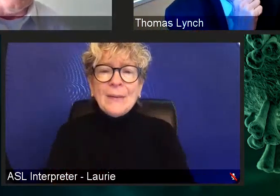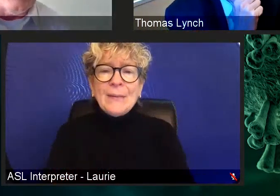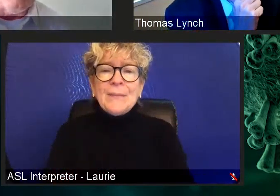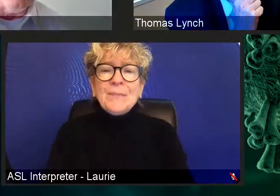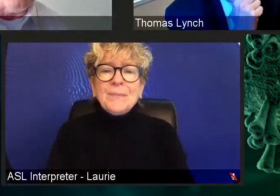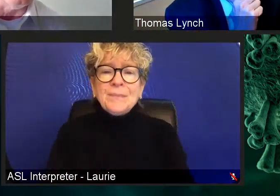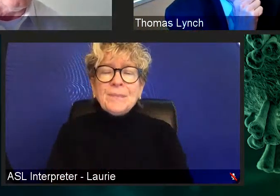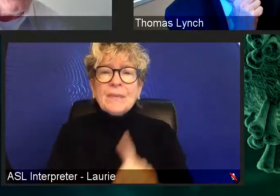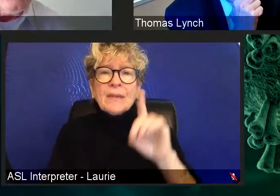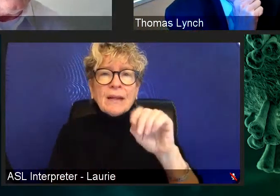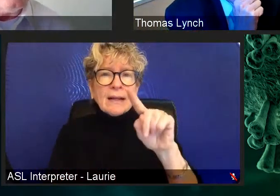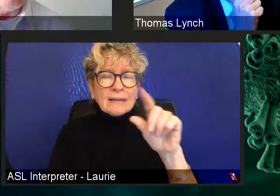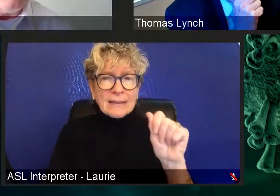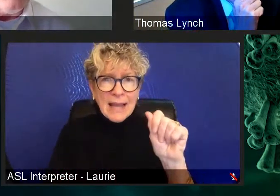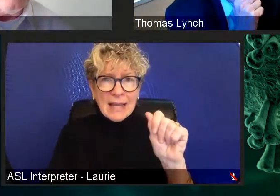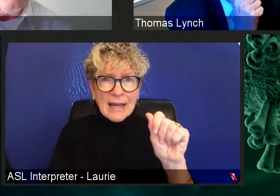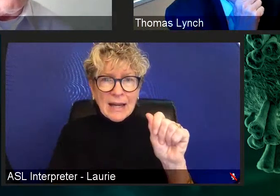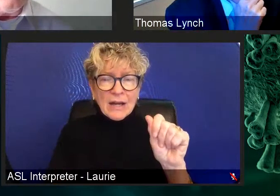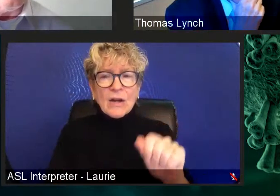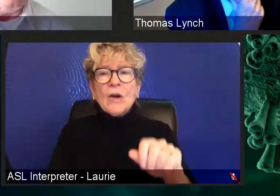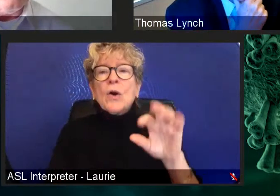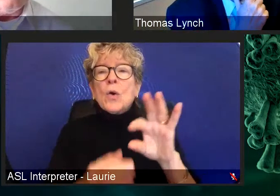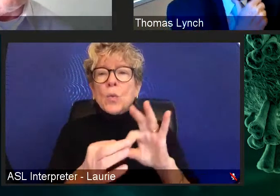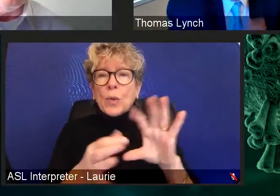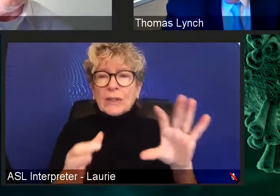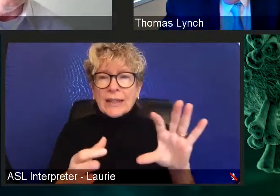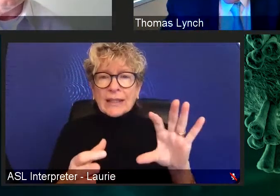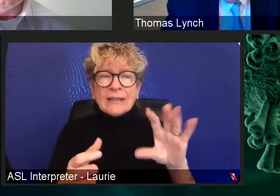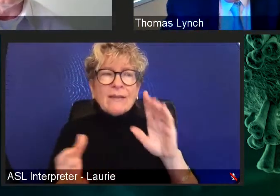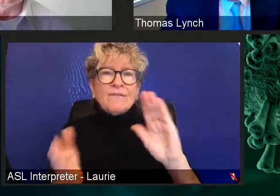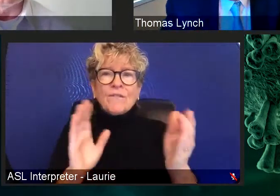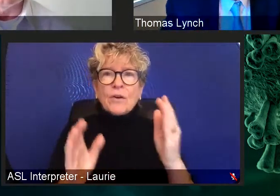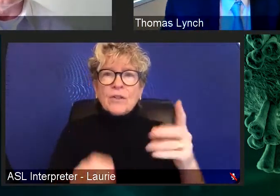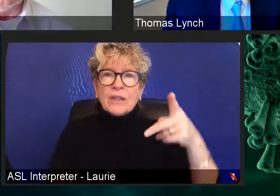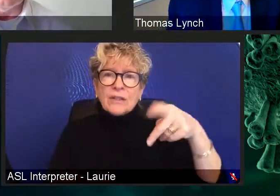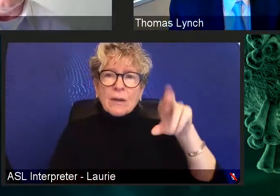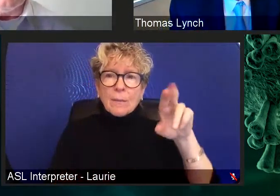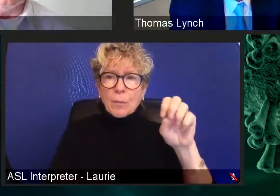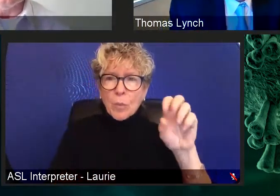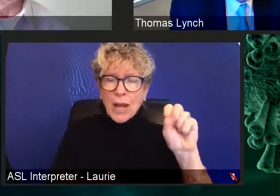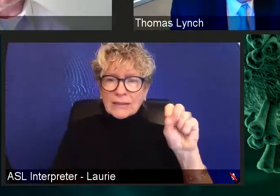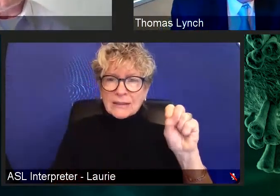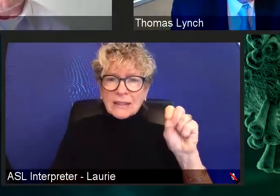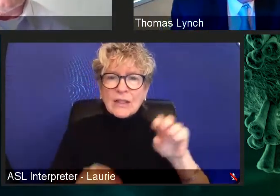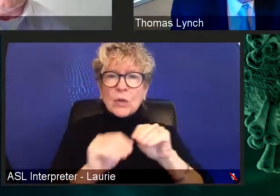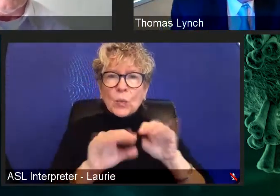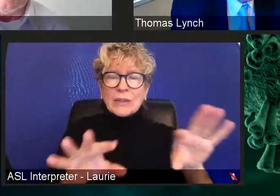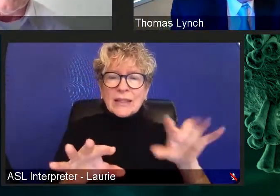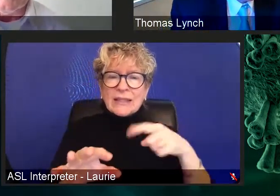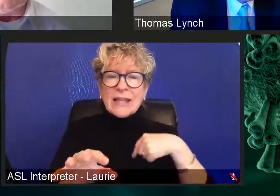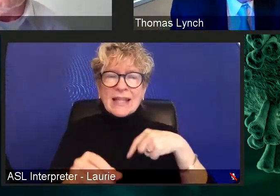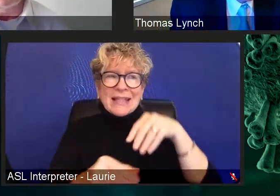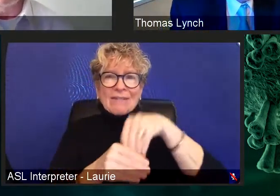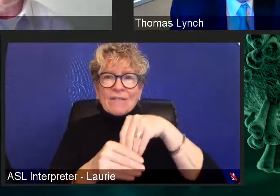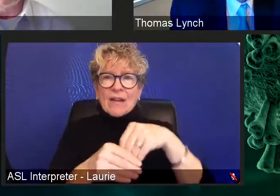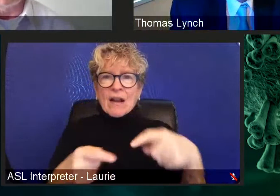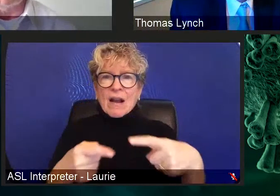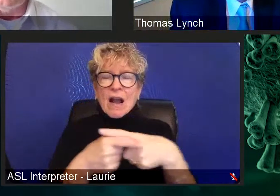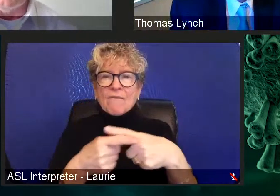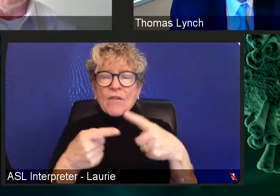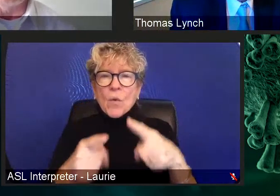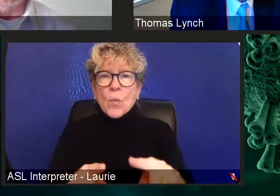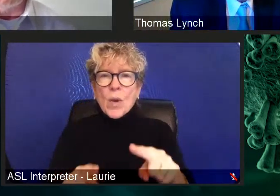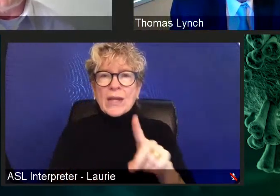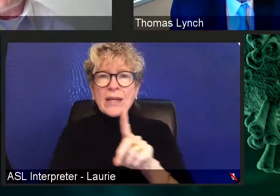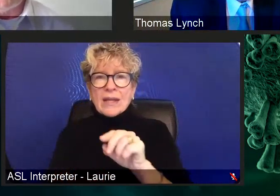data released by press release, and I think that is an inherent conflict when companies